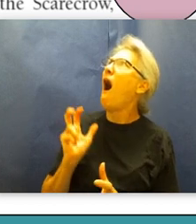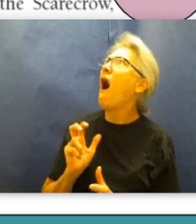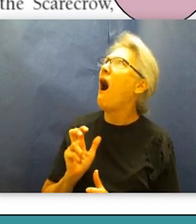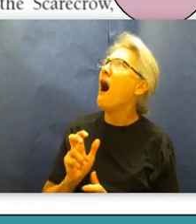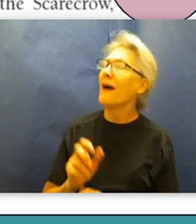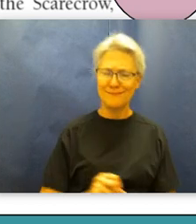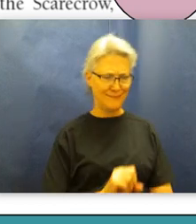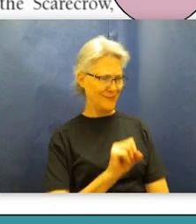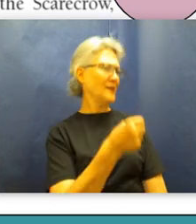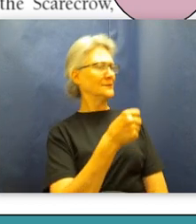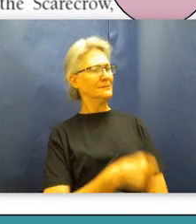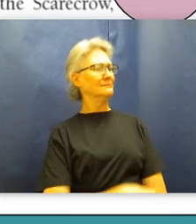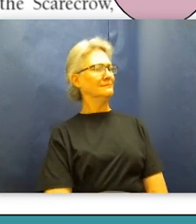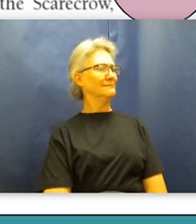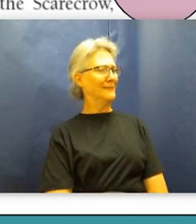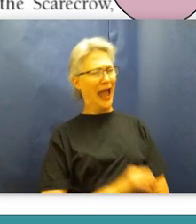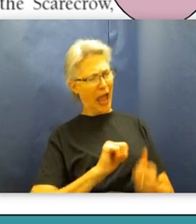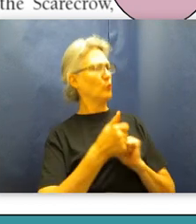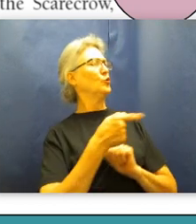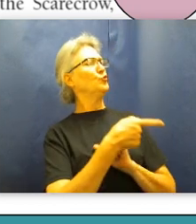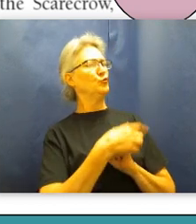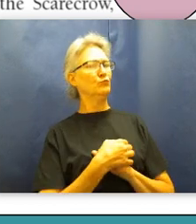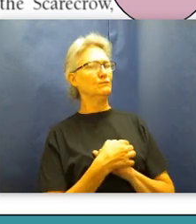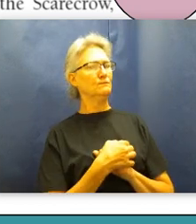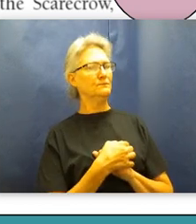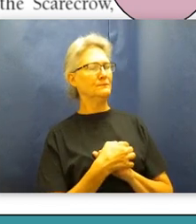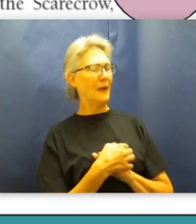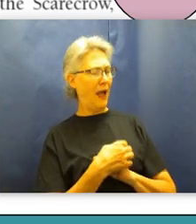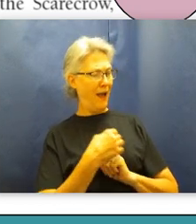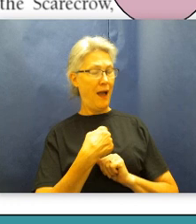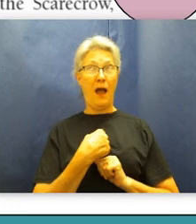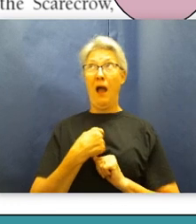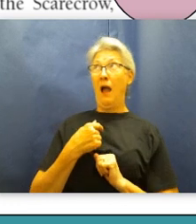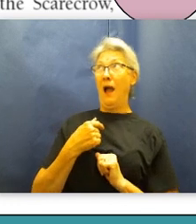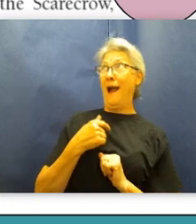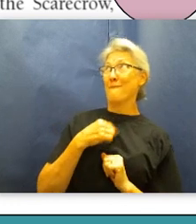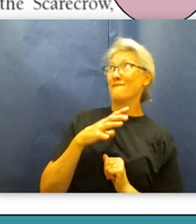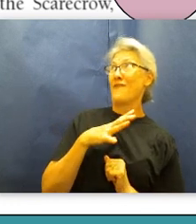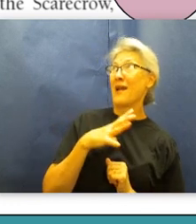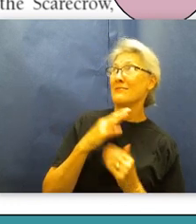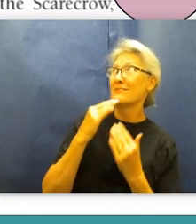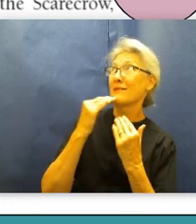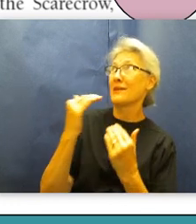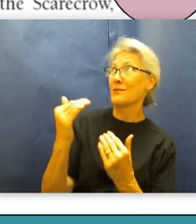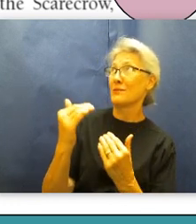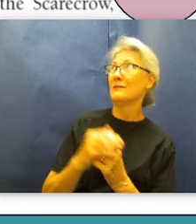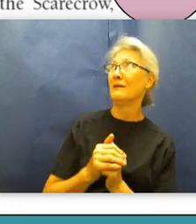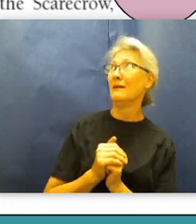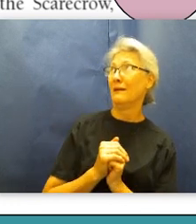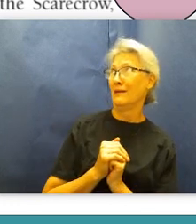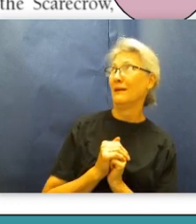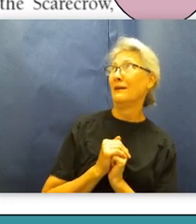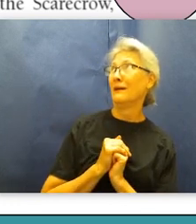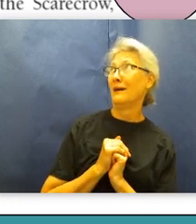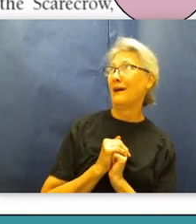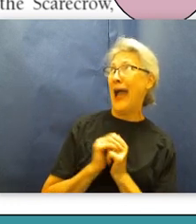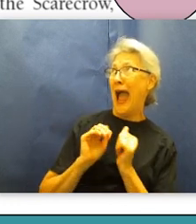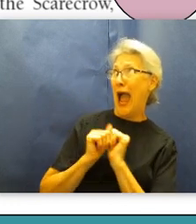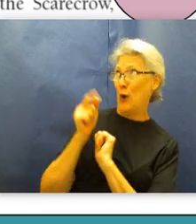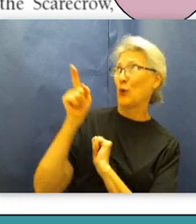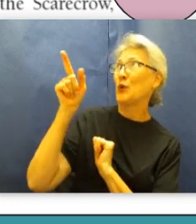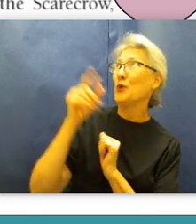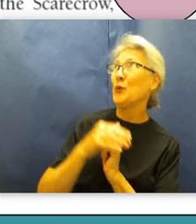"Certainly," answered the scarecrow. "How do you do?" "I'm pretty well, thank you," replied Dorothy politely. "How